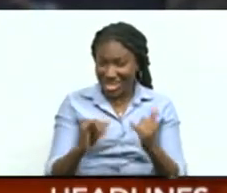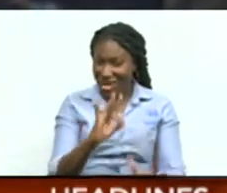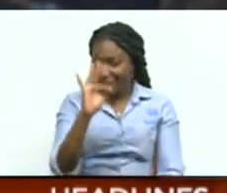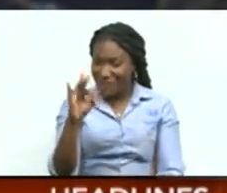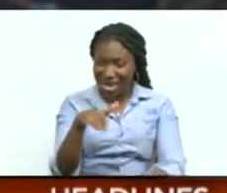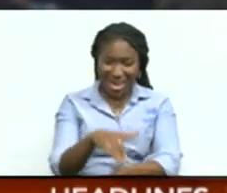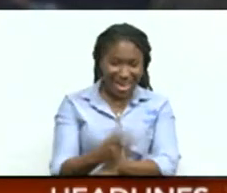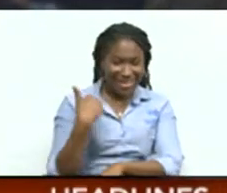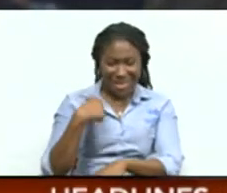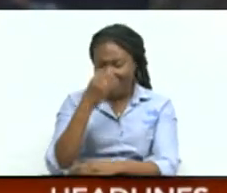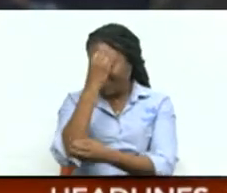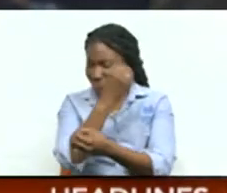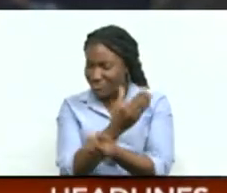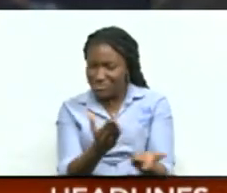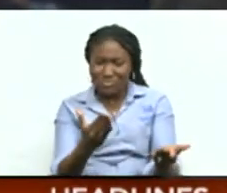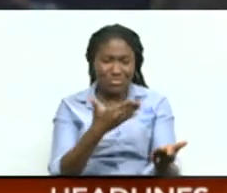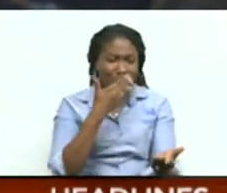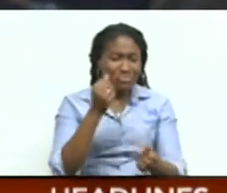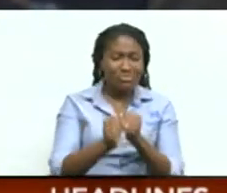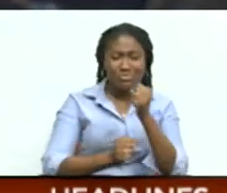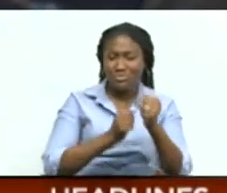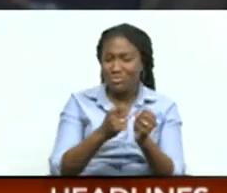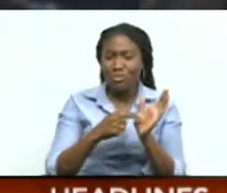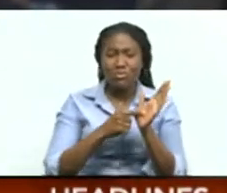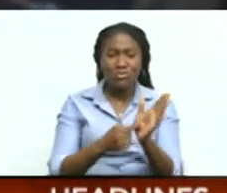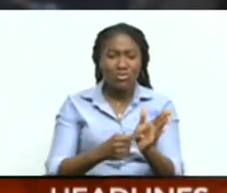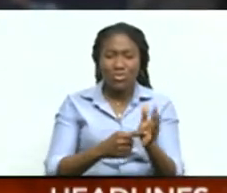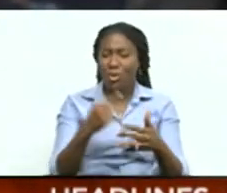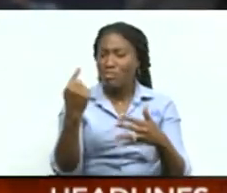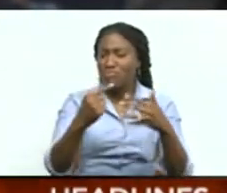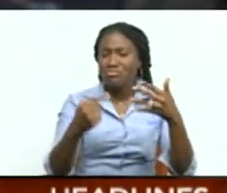evening, we give you the sport wrap where we highlight all of the